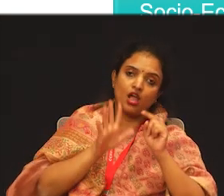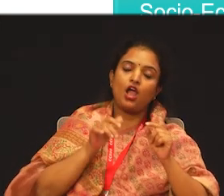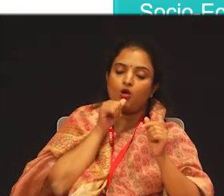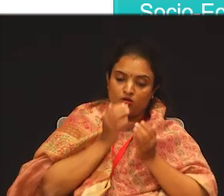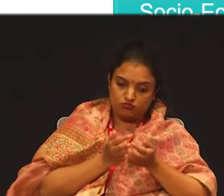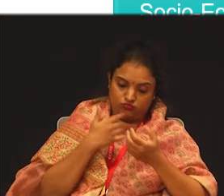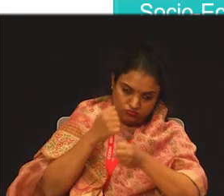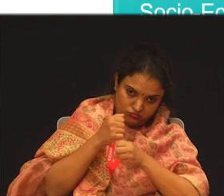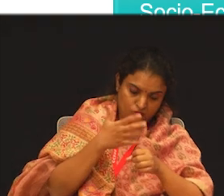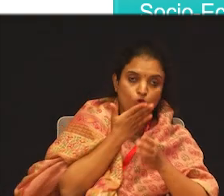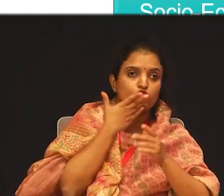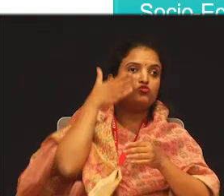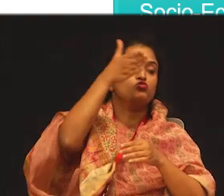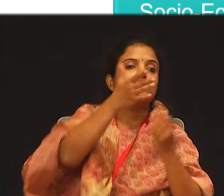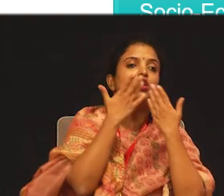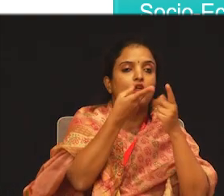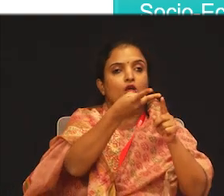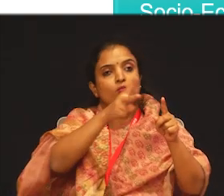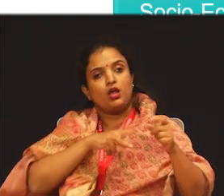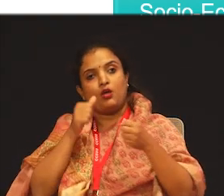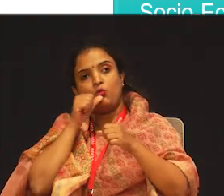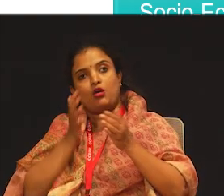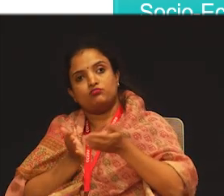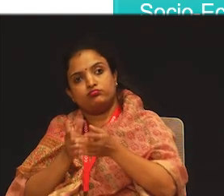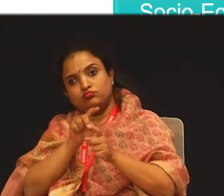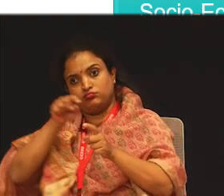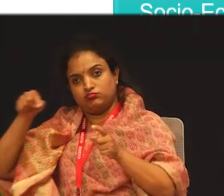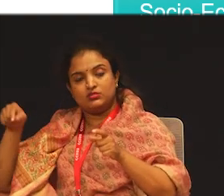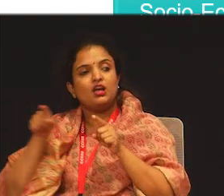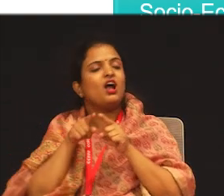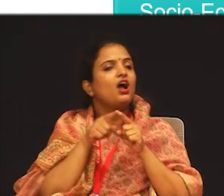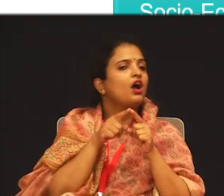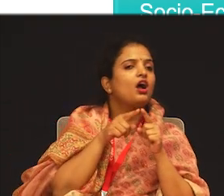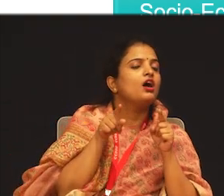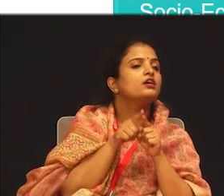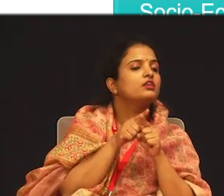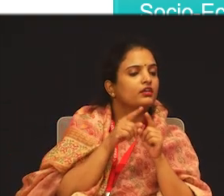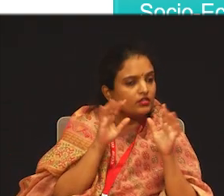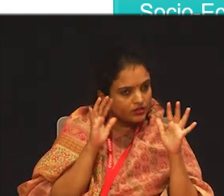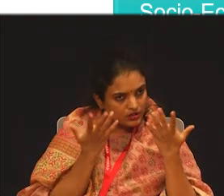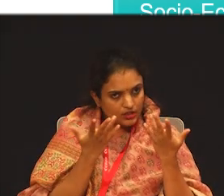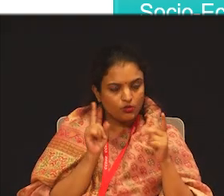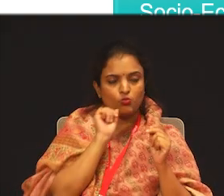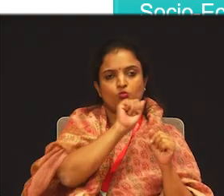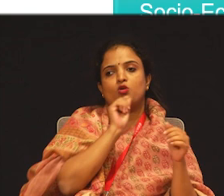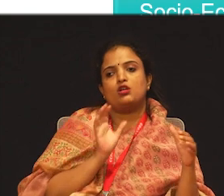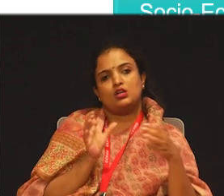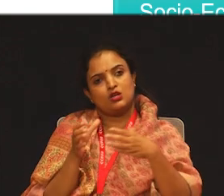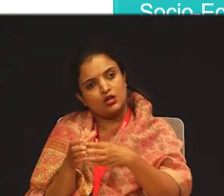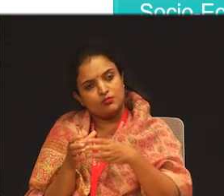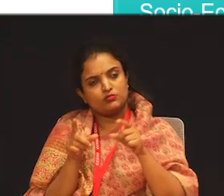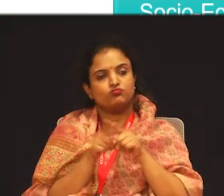The fourth category is socio-economic conditions. Children from migrant communities,